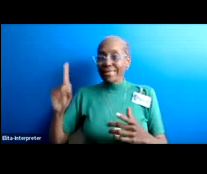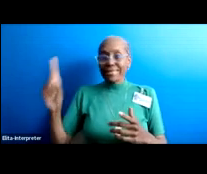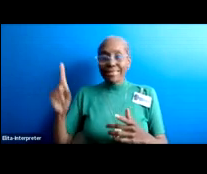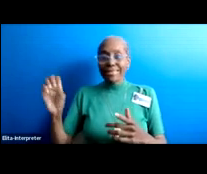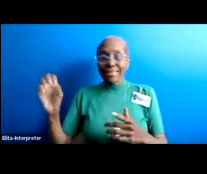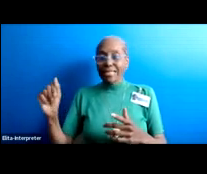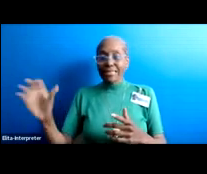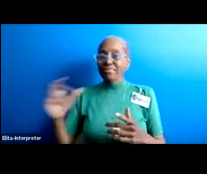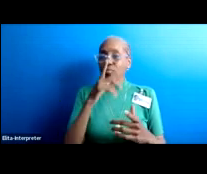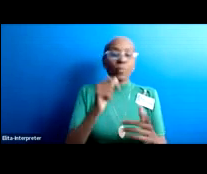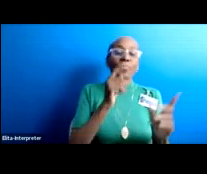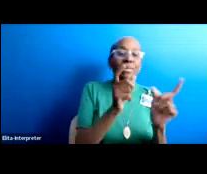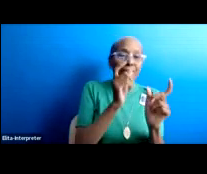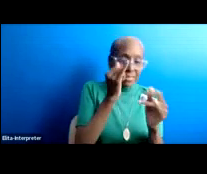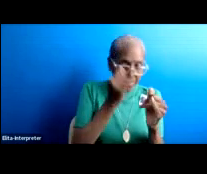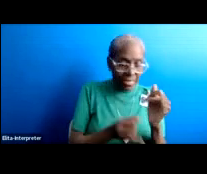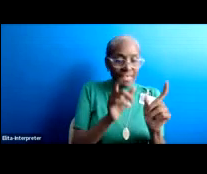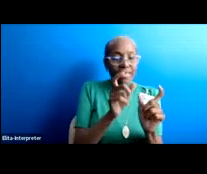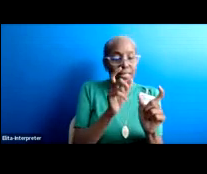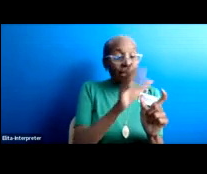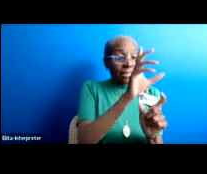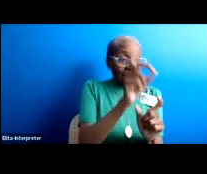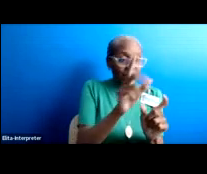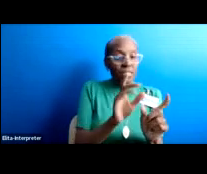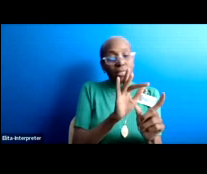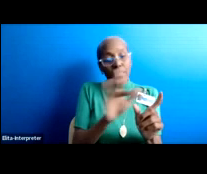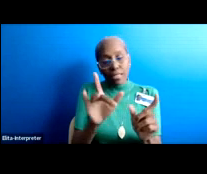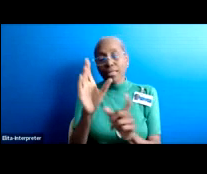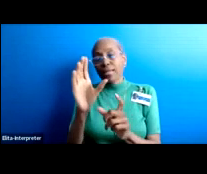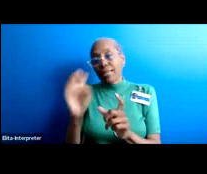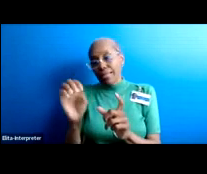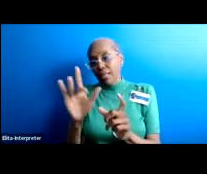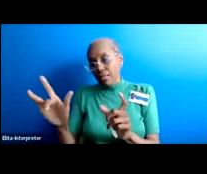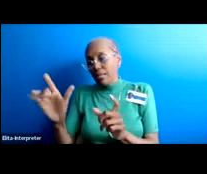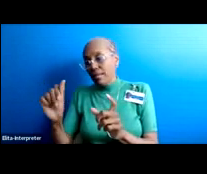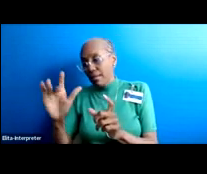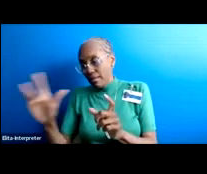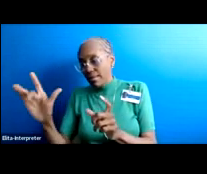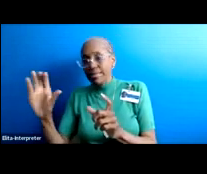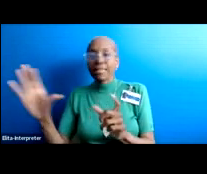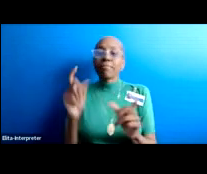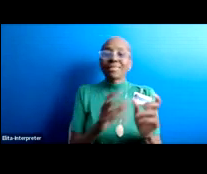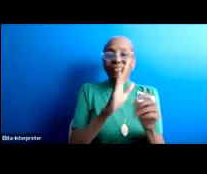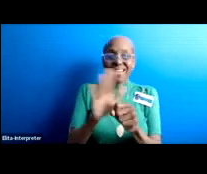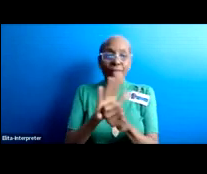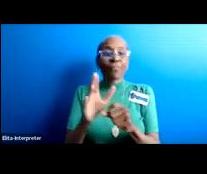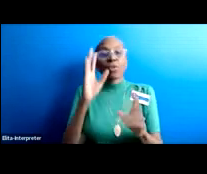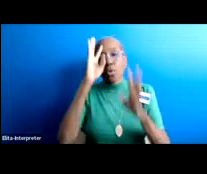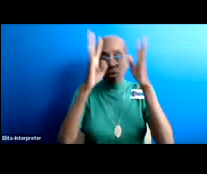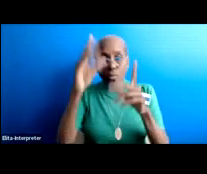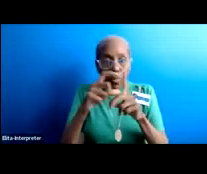spaces, so that any sort of made up, for lack of better words, or words that